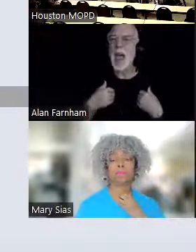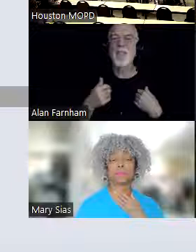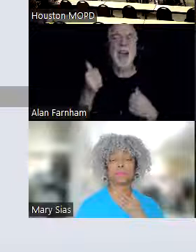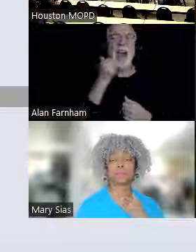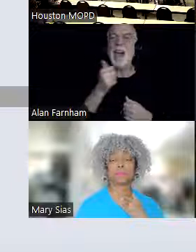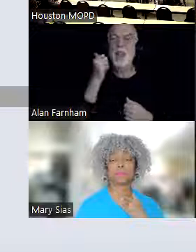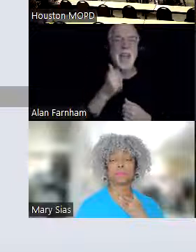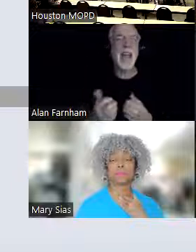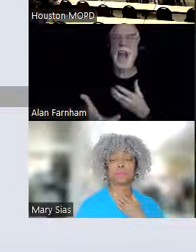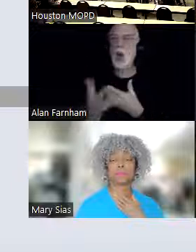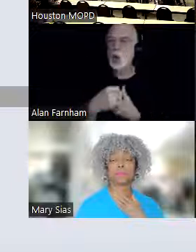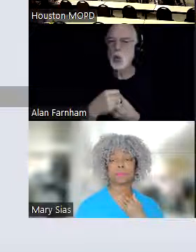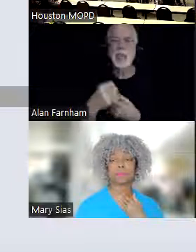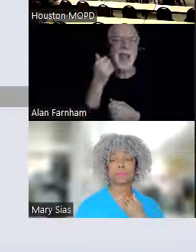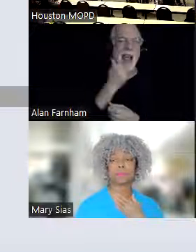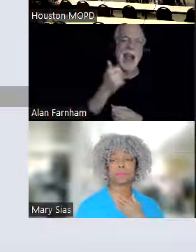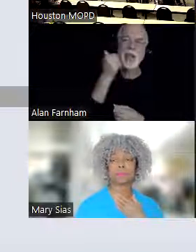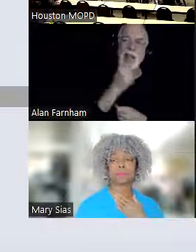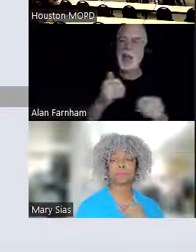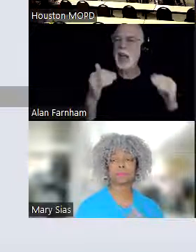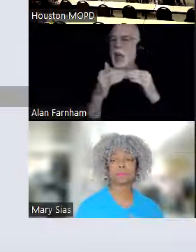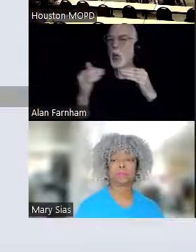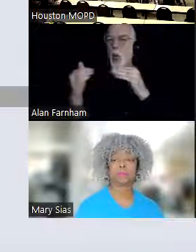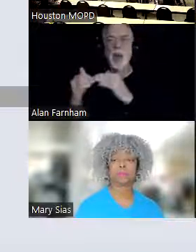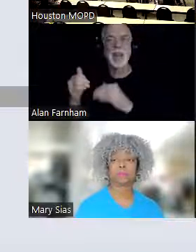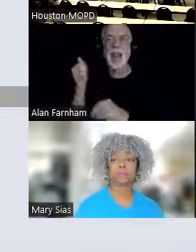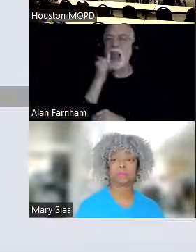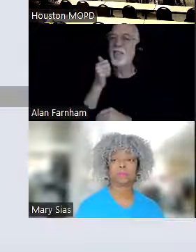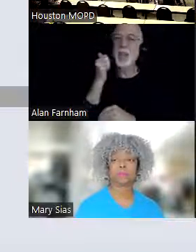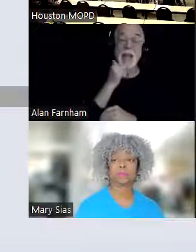for equality, for sameness?